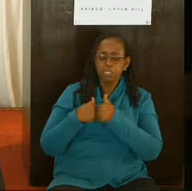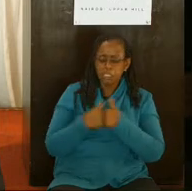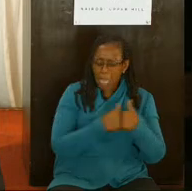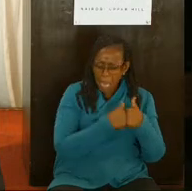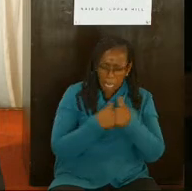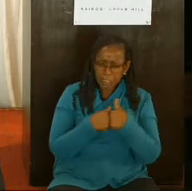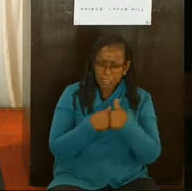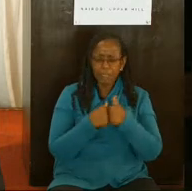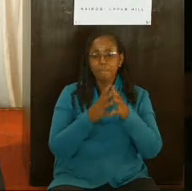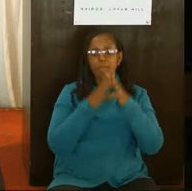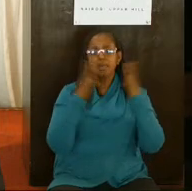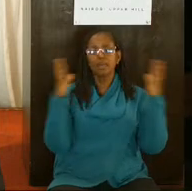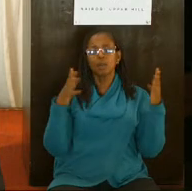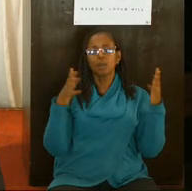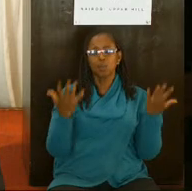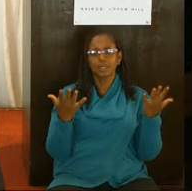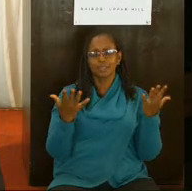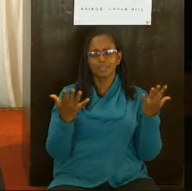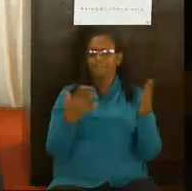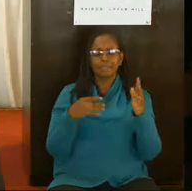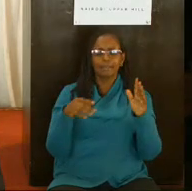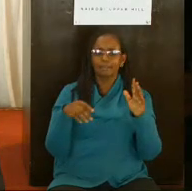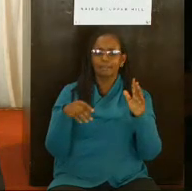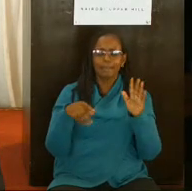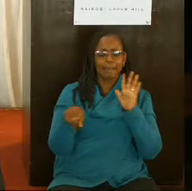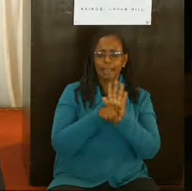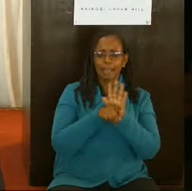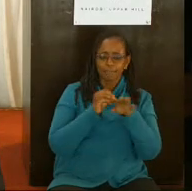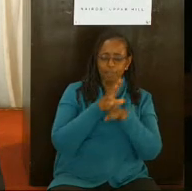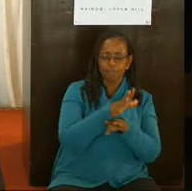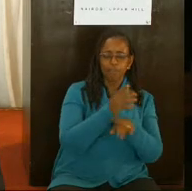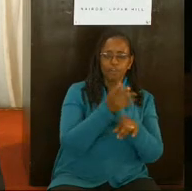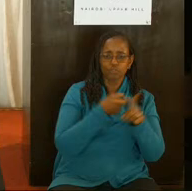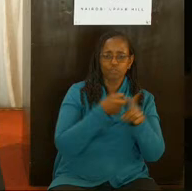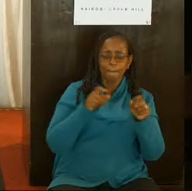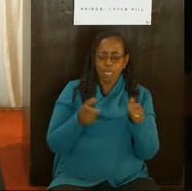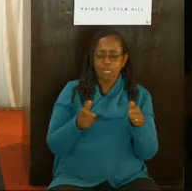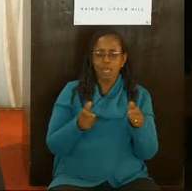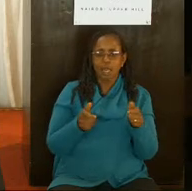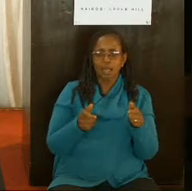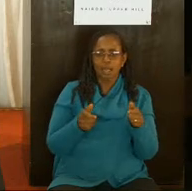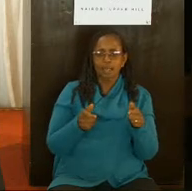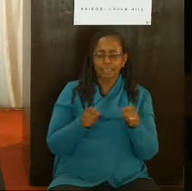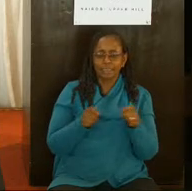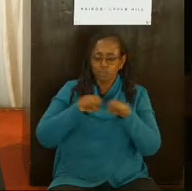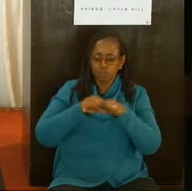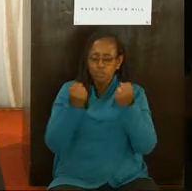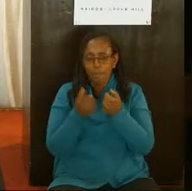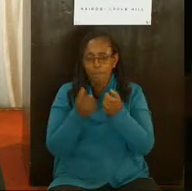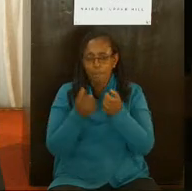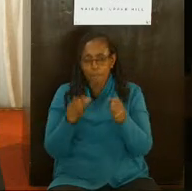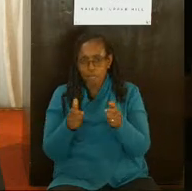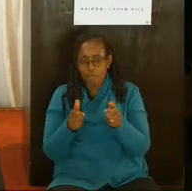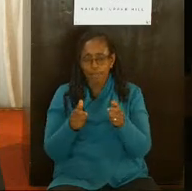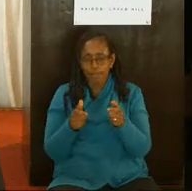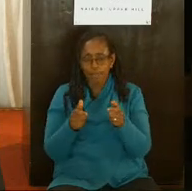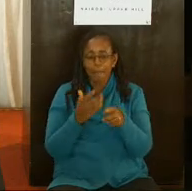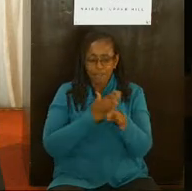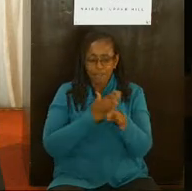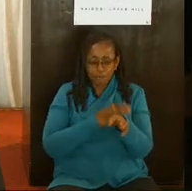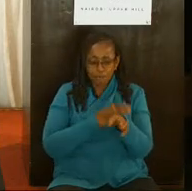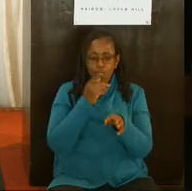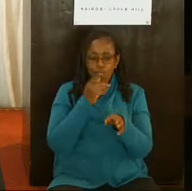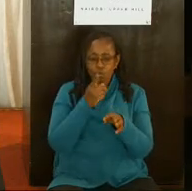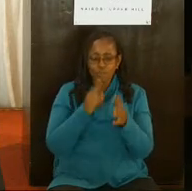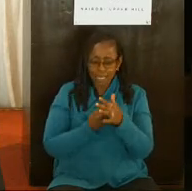influence of media and social media and so on but maybe before I let you dive in perhaps